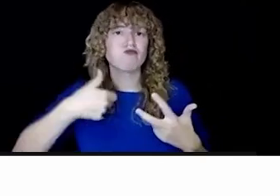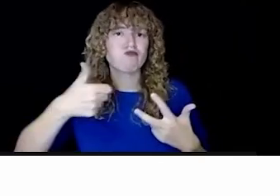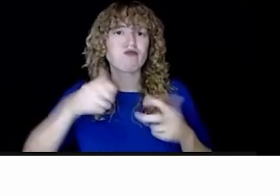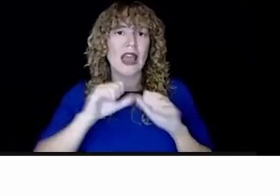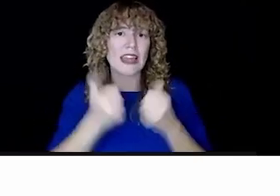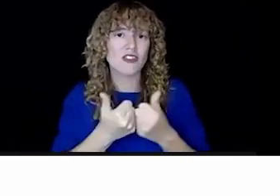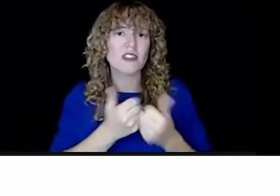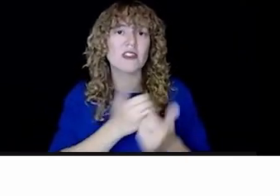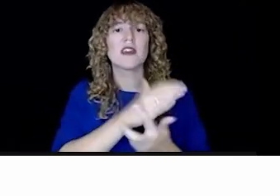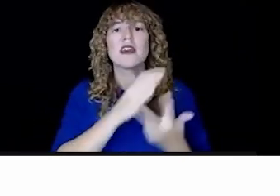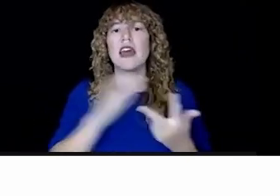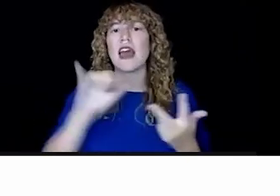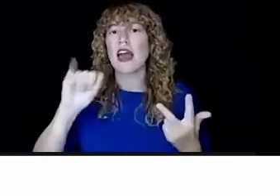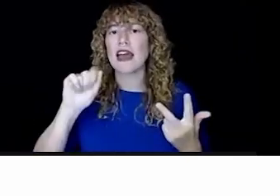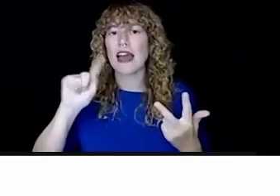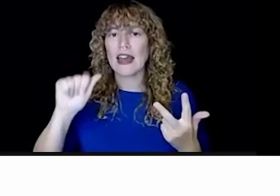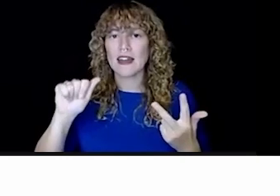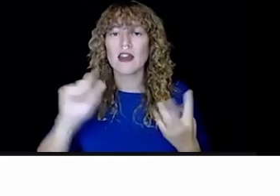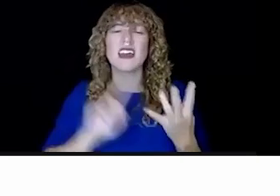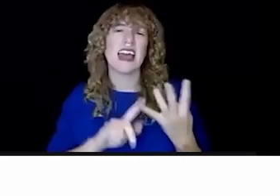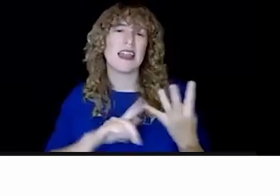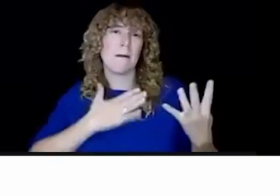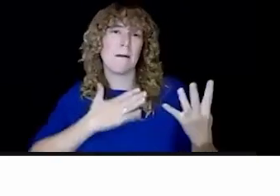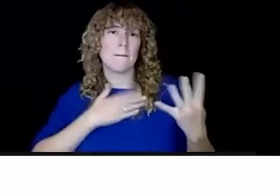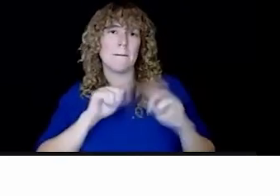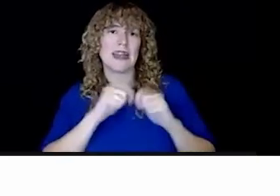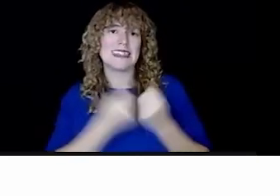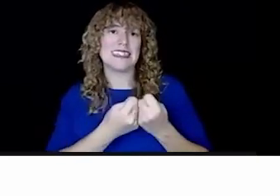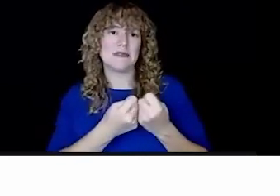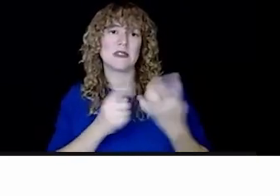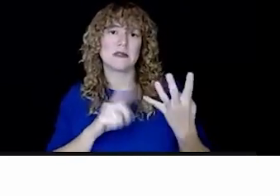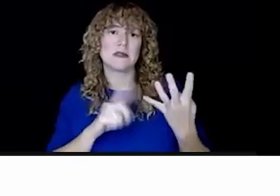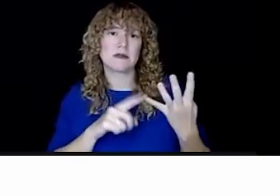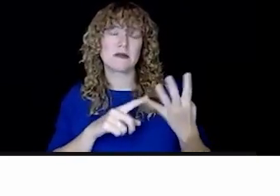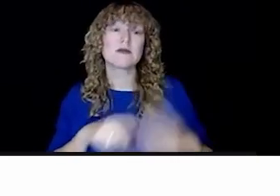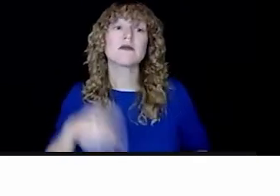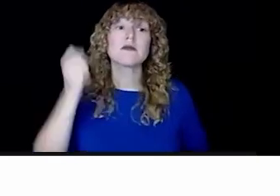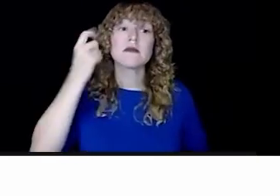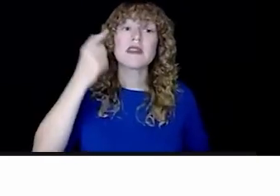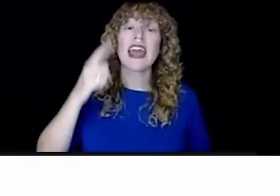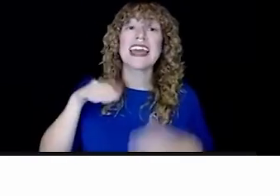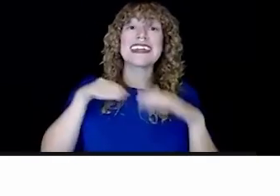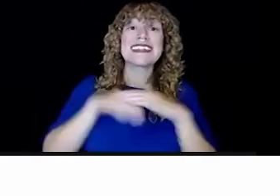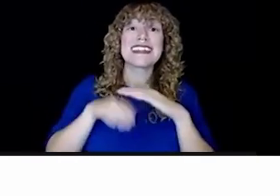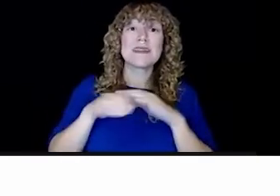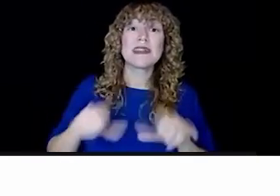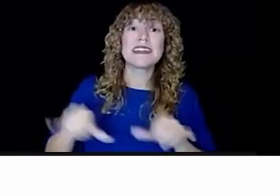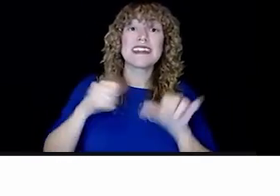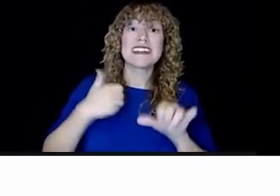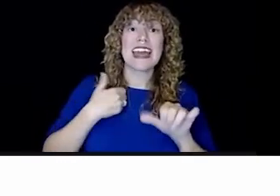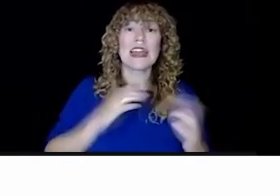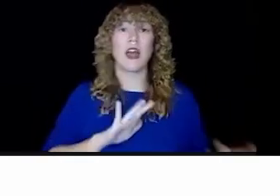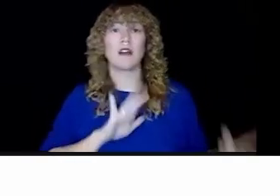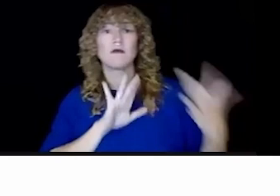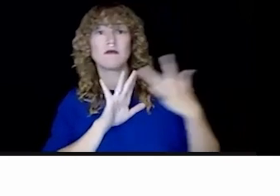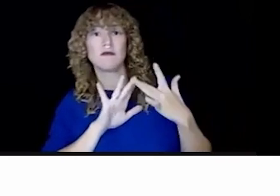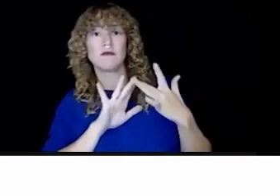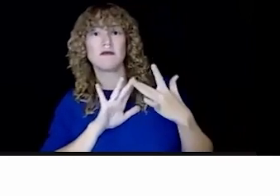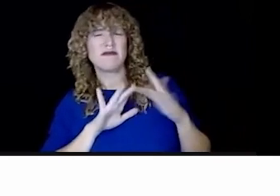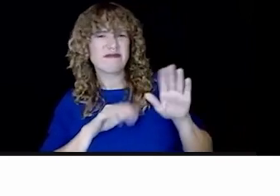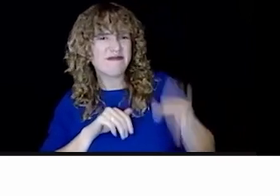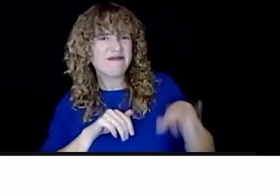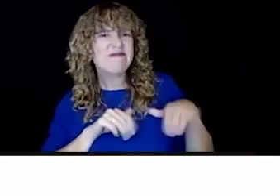IATA, as well as our team's logo. Accessibility Standards Canada reached out to our team to see if we could help address